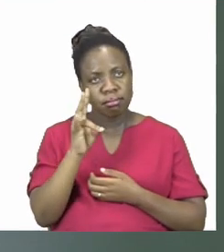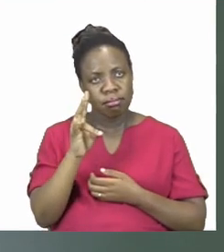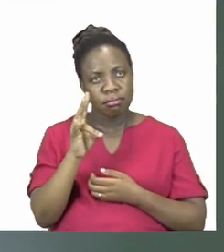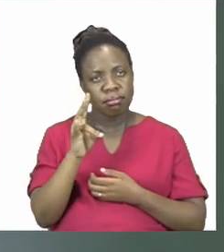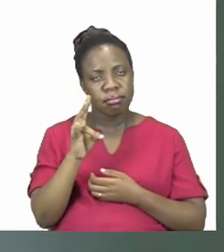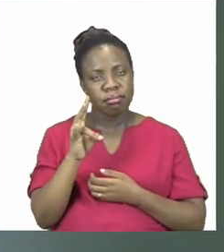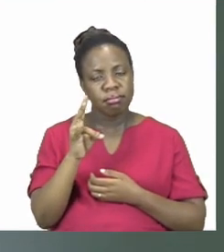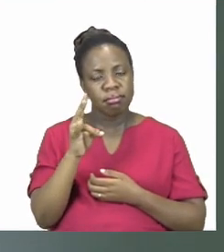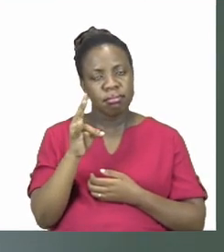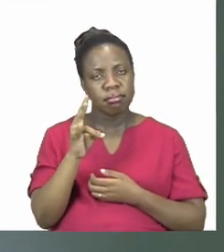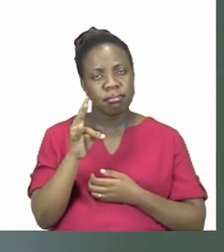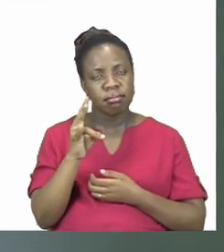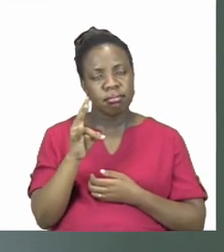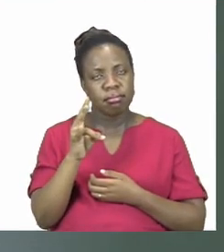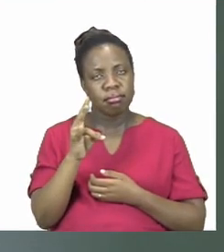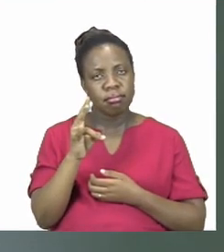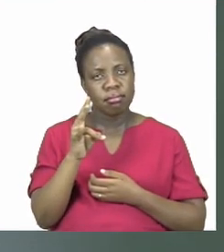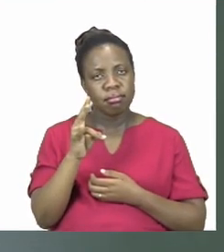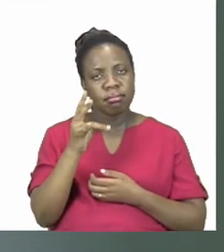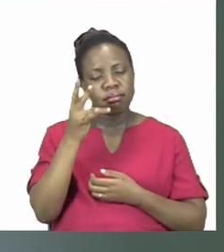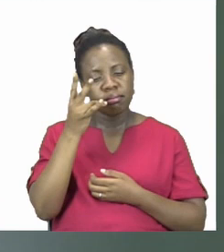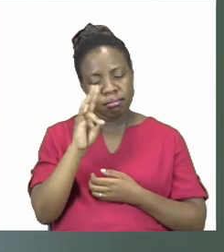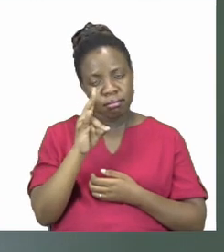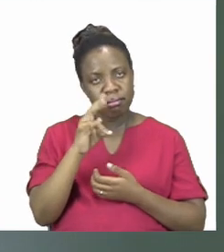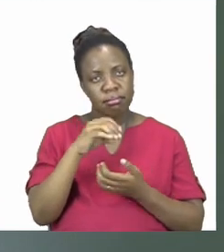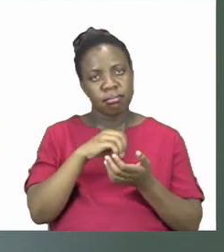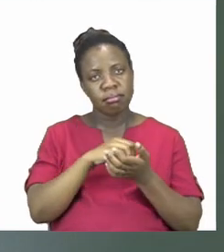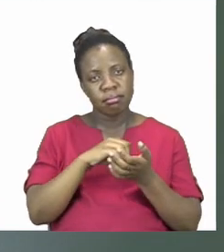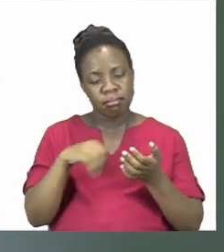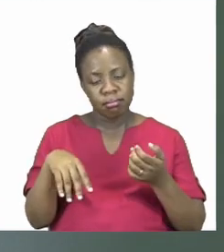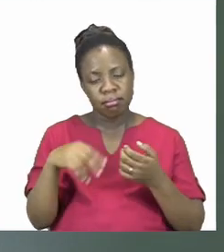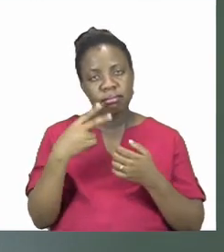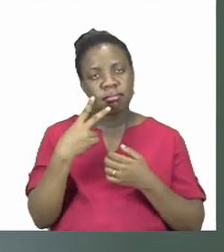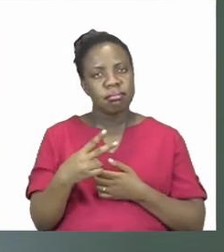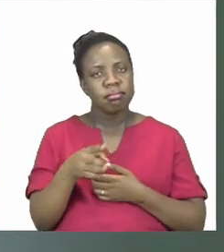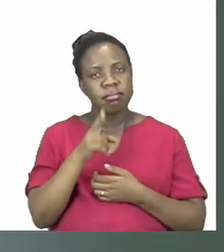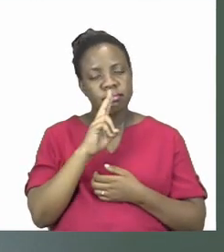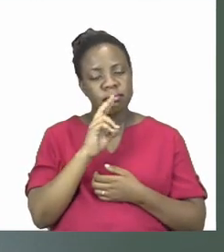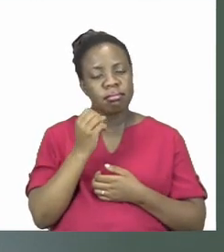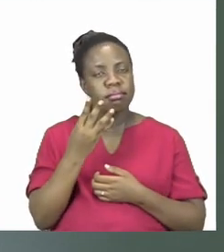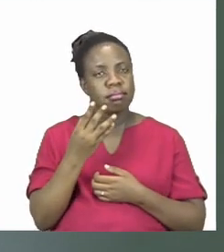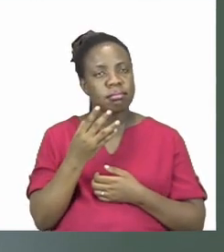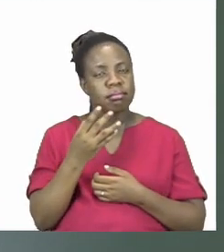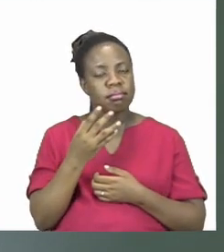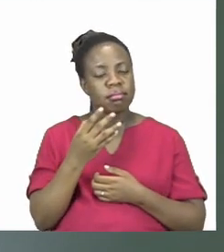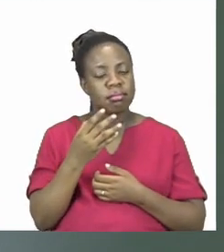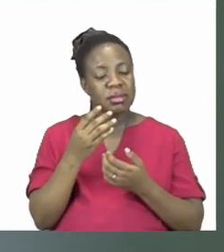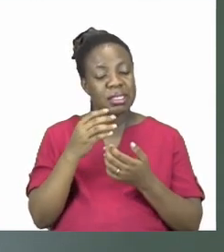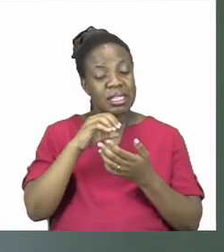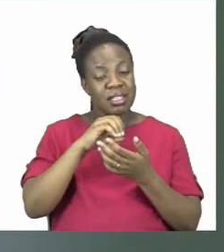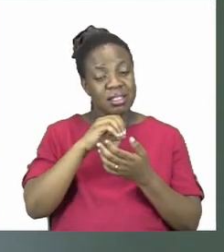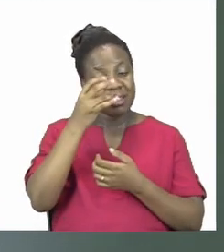on to our 7 and then we say 7 take away 2. I have 7 and I take away